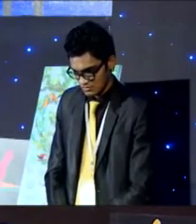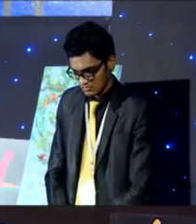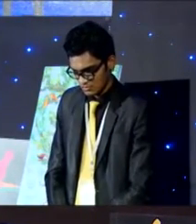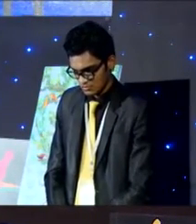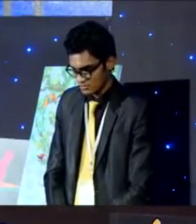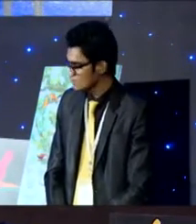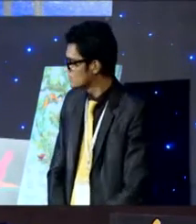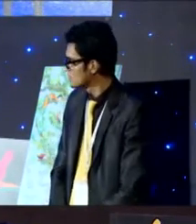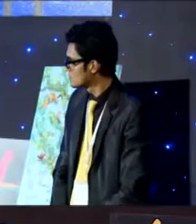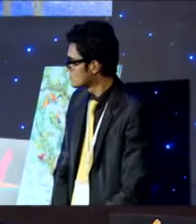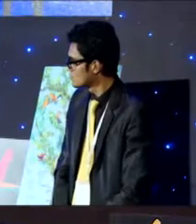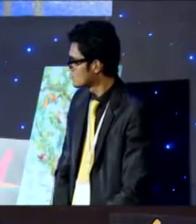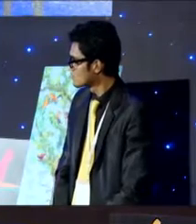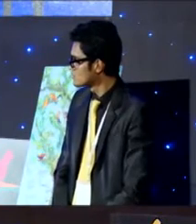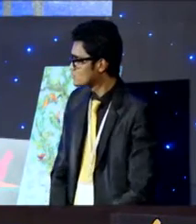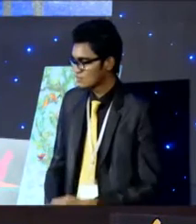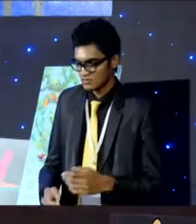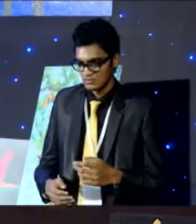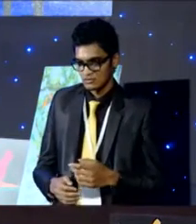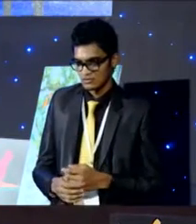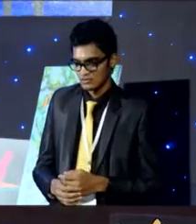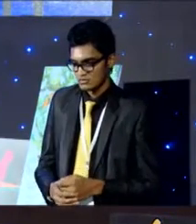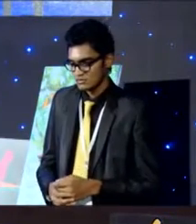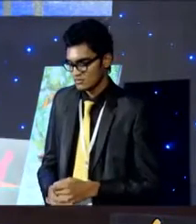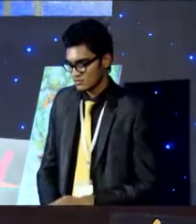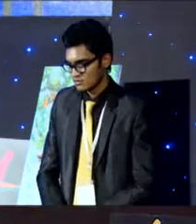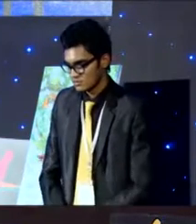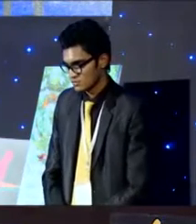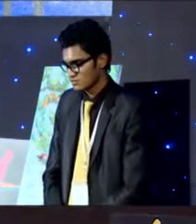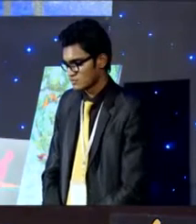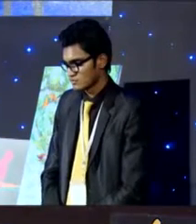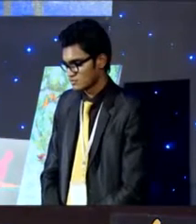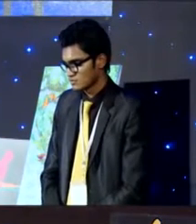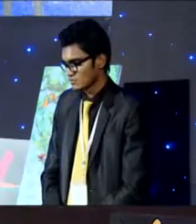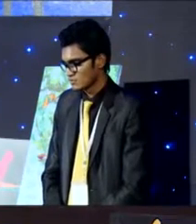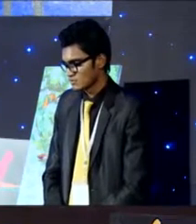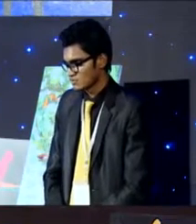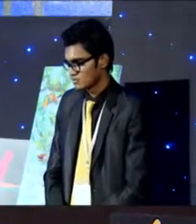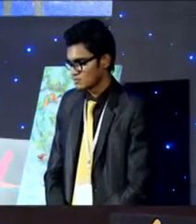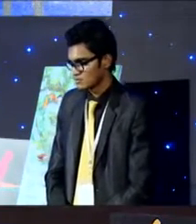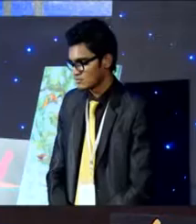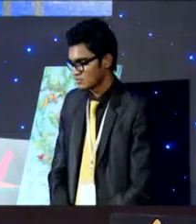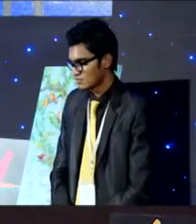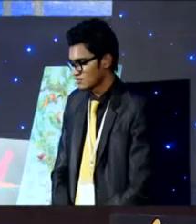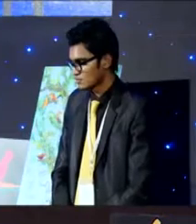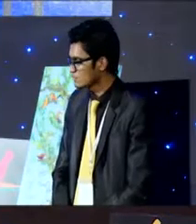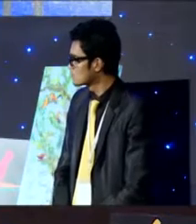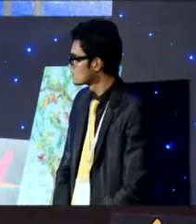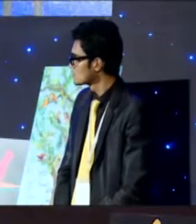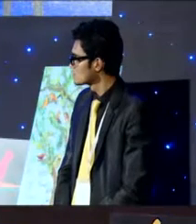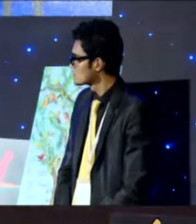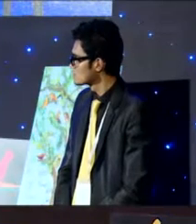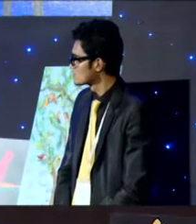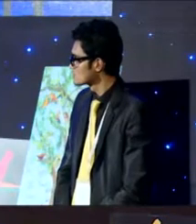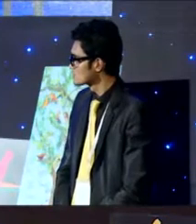special abilities. Now you want to look at the quality of education that is imparted should be at that level by which you want others queuing